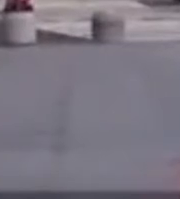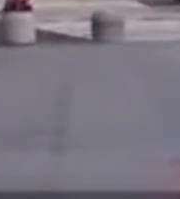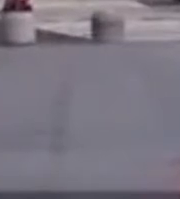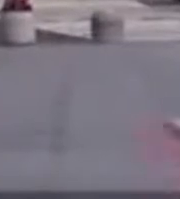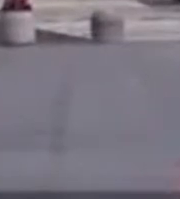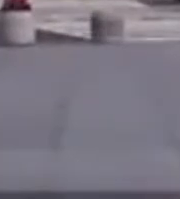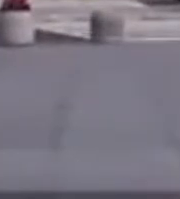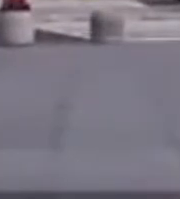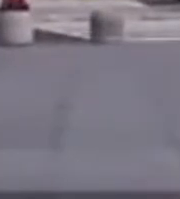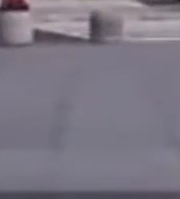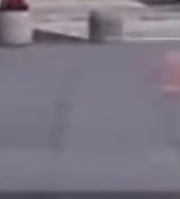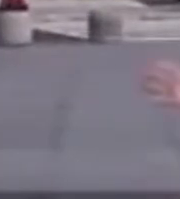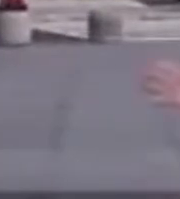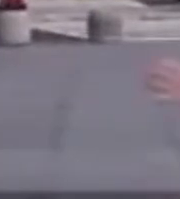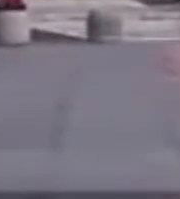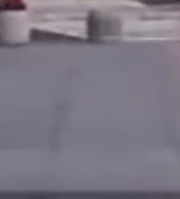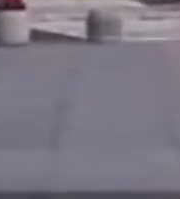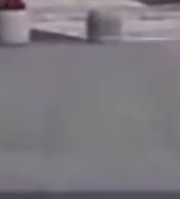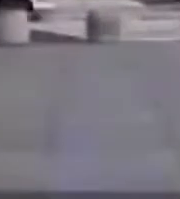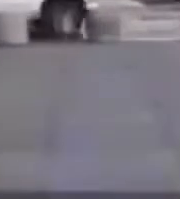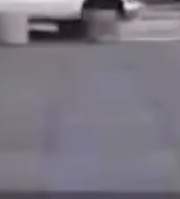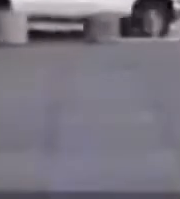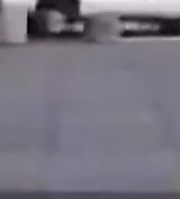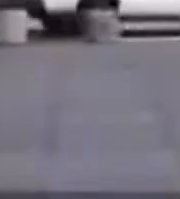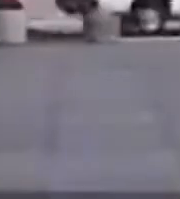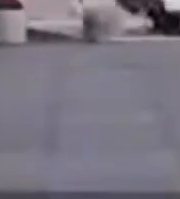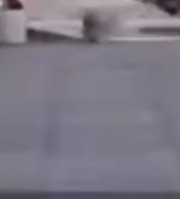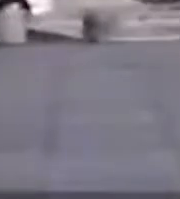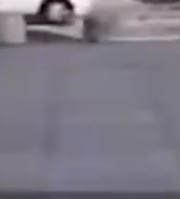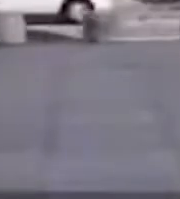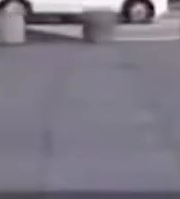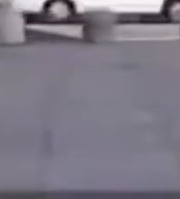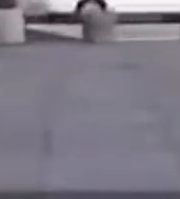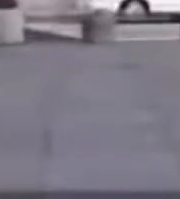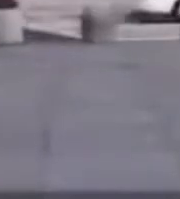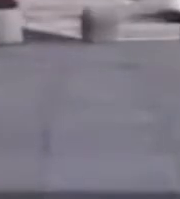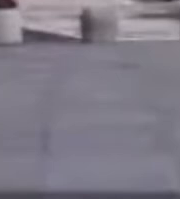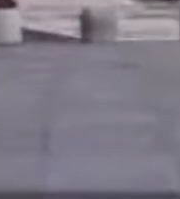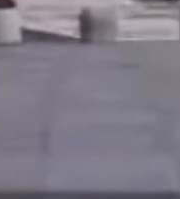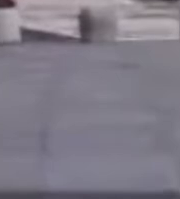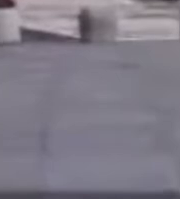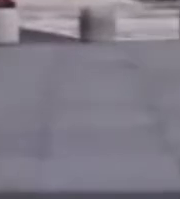coworkers. I am excited, but nervous.